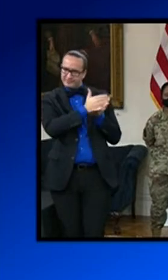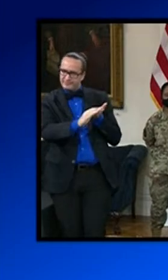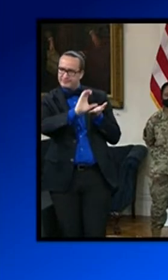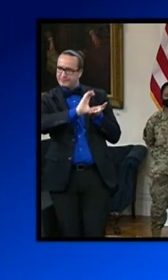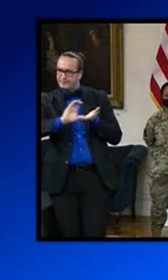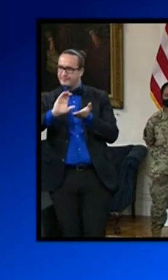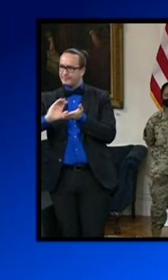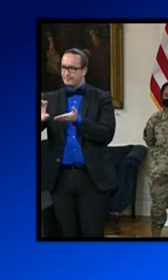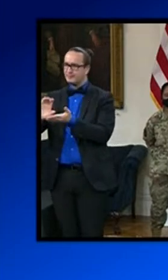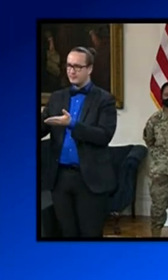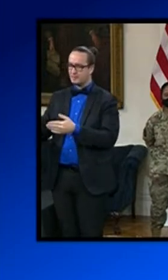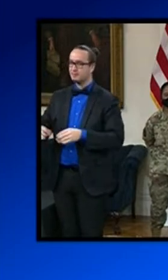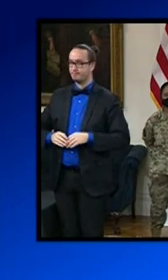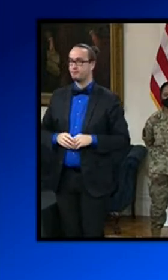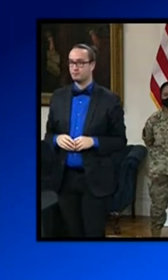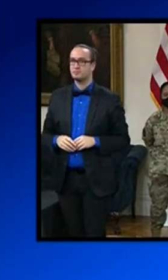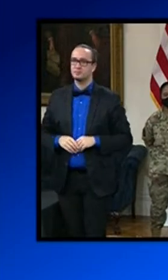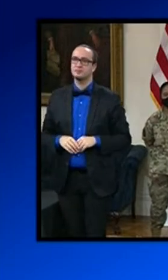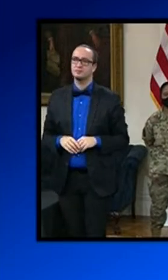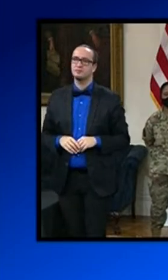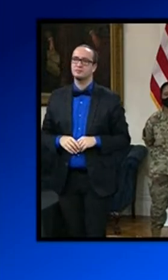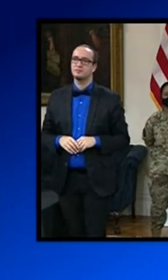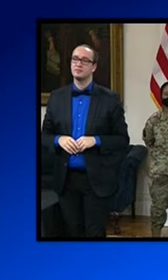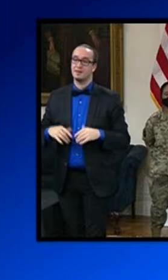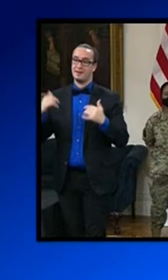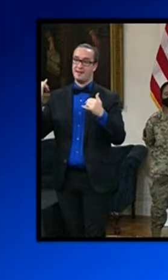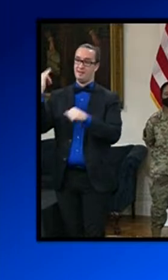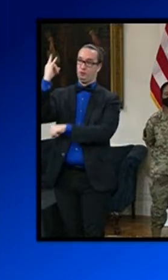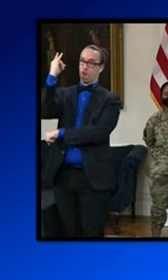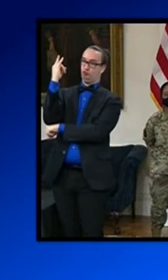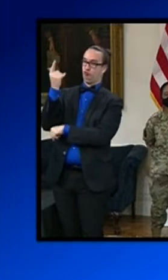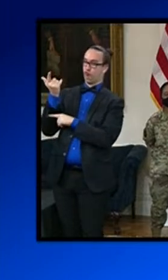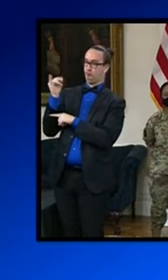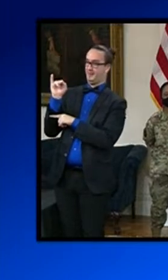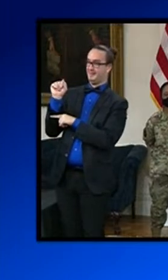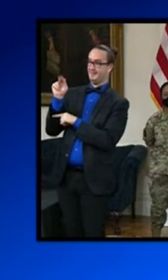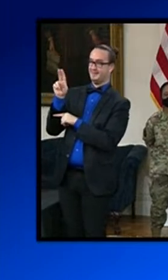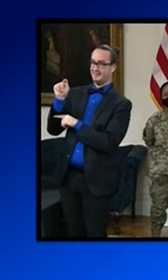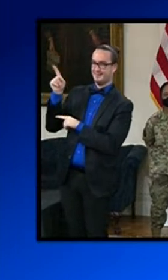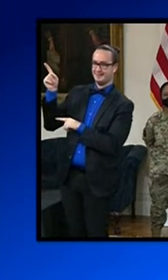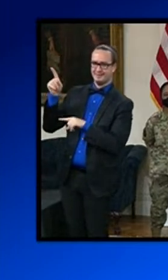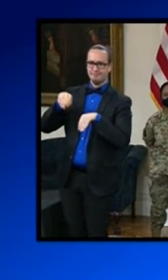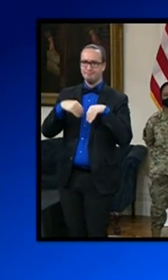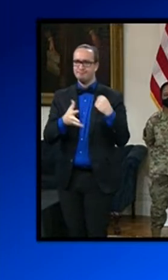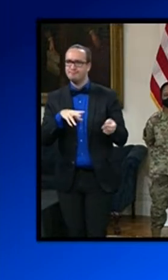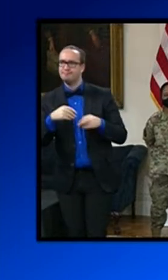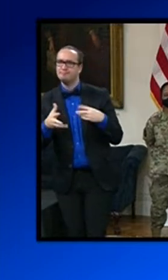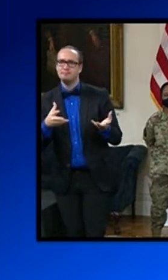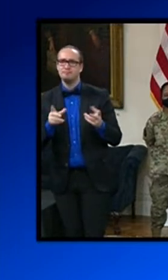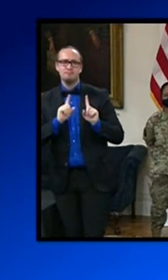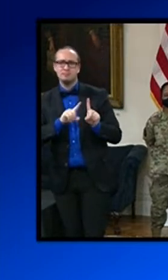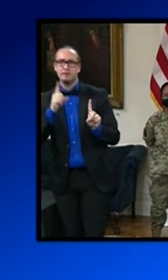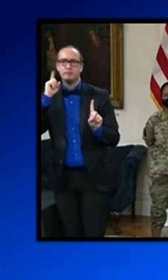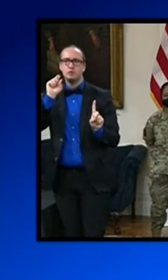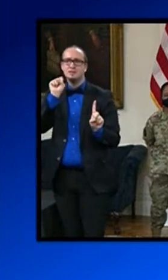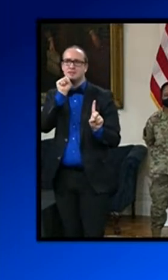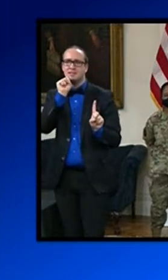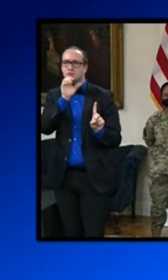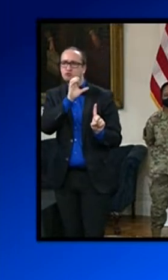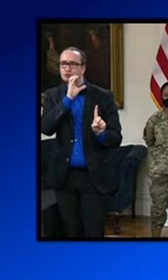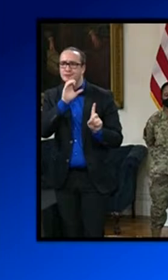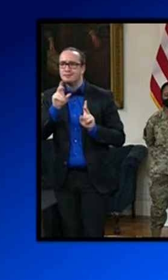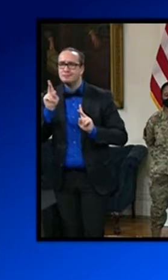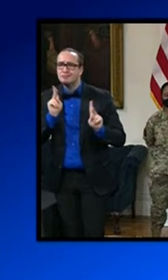Arc of Prince George's to reach individuals with intellectual and developmental disabilities. We're conducting